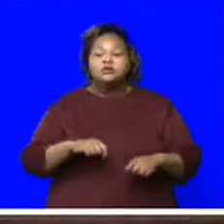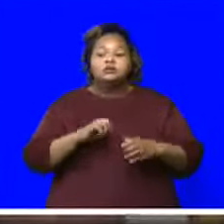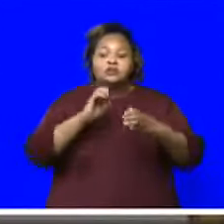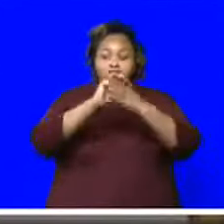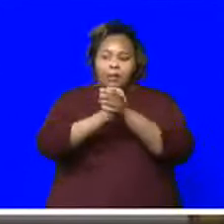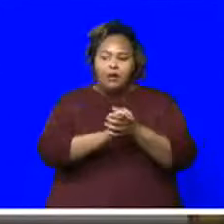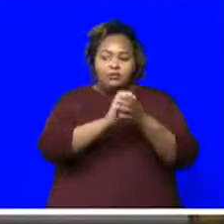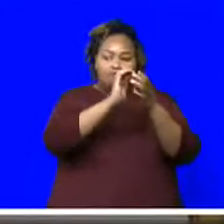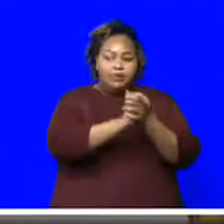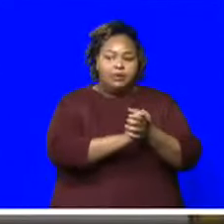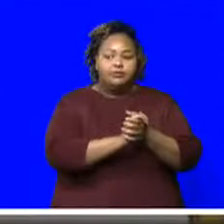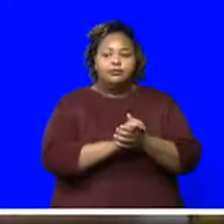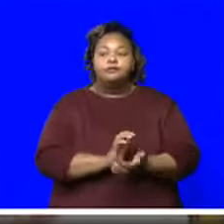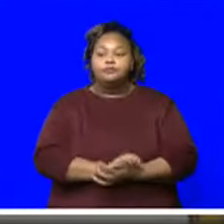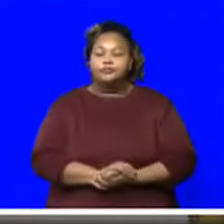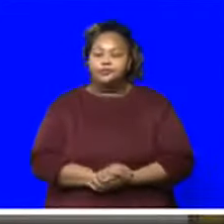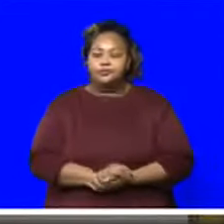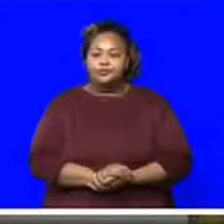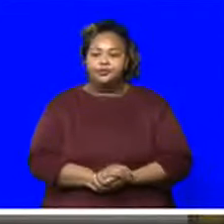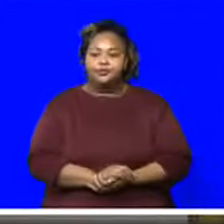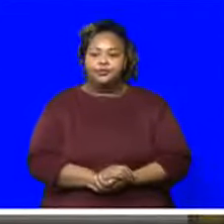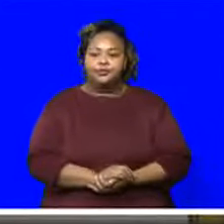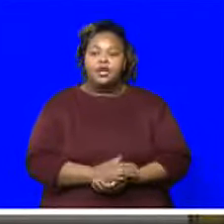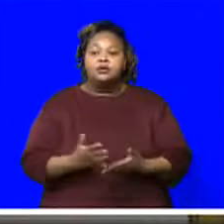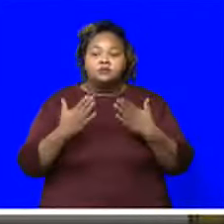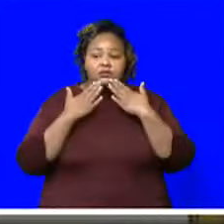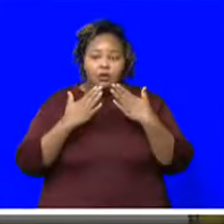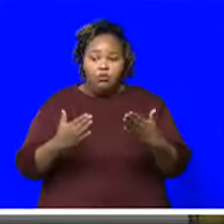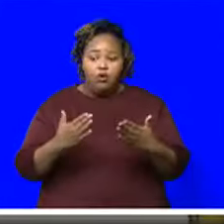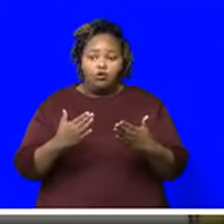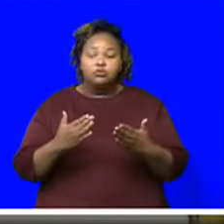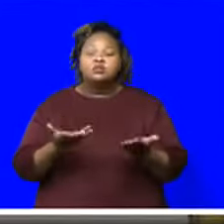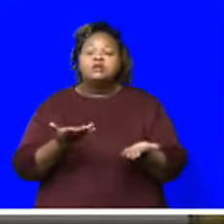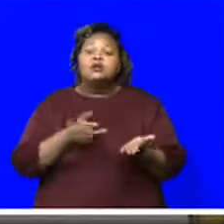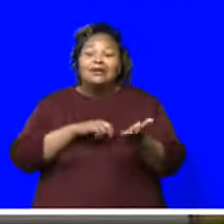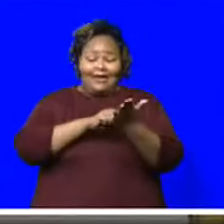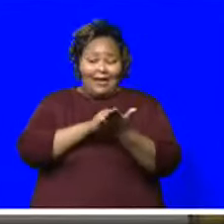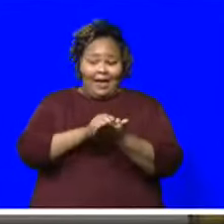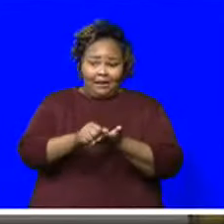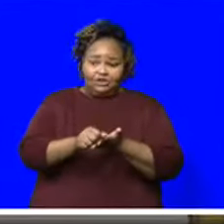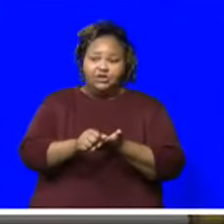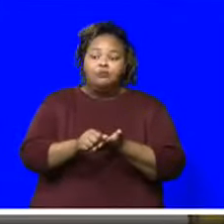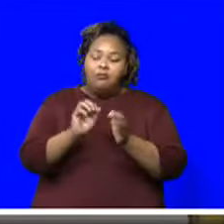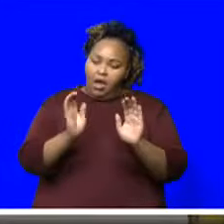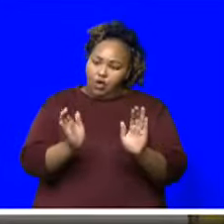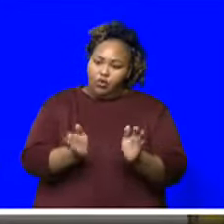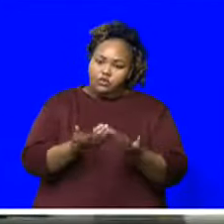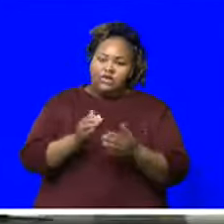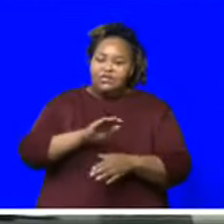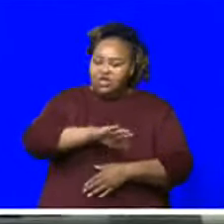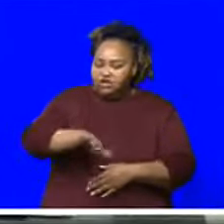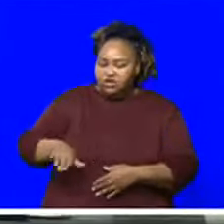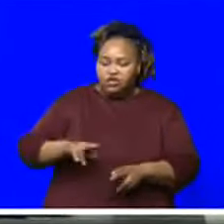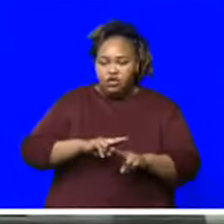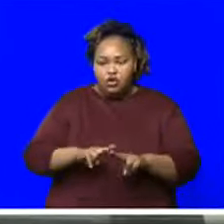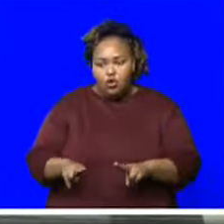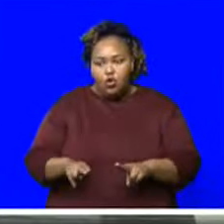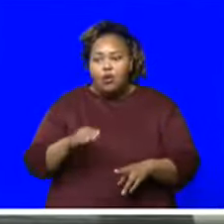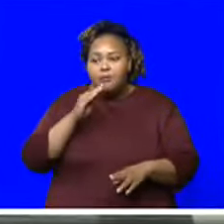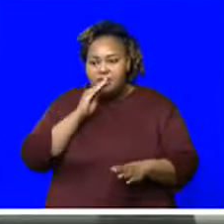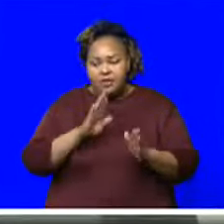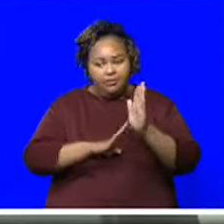ne culture ayikabekwa eceleni iyakhuthazwa and siyayibona lokuthi iqhubekela embili.